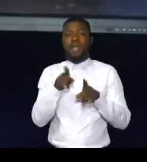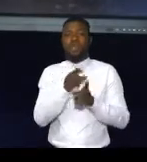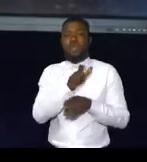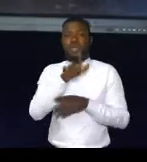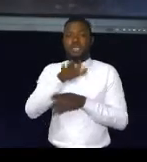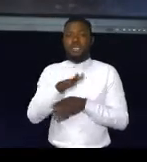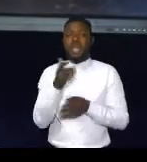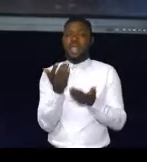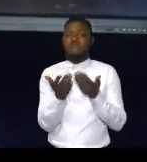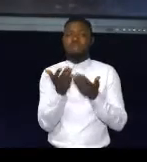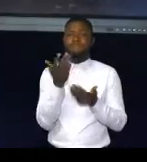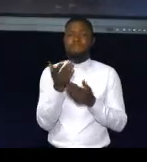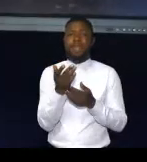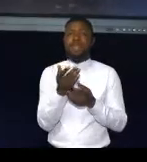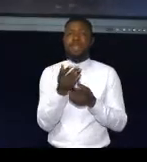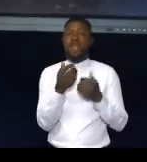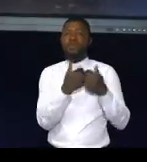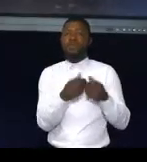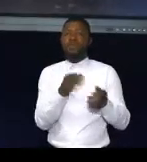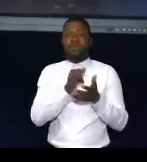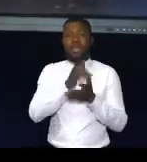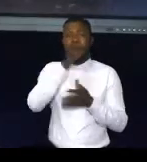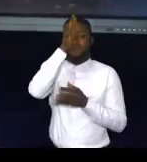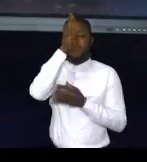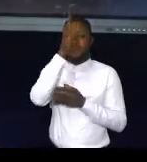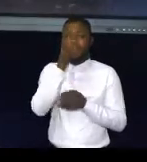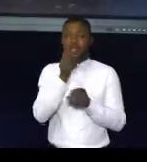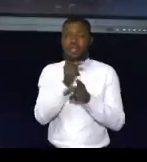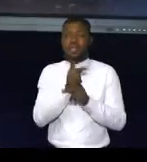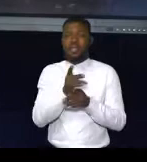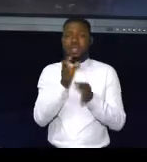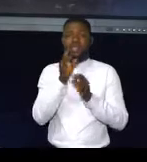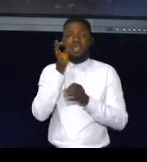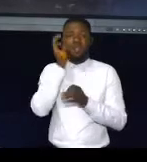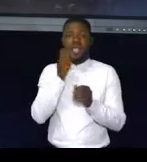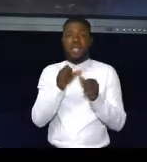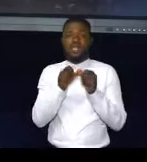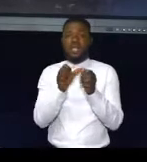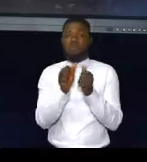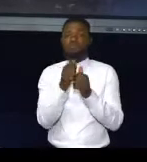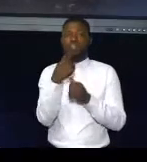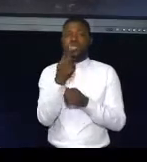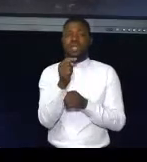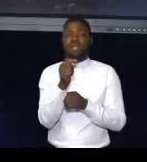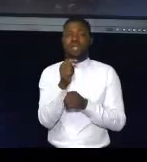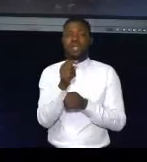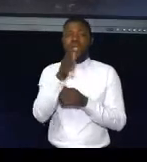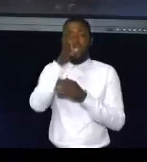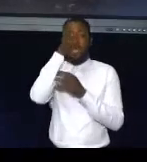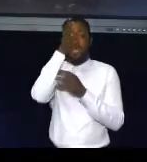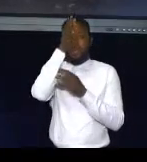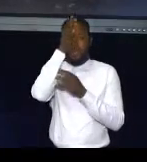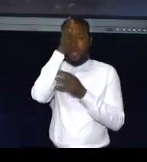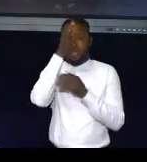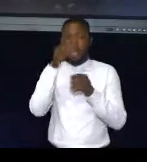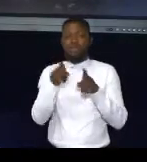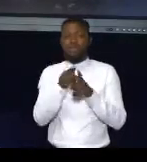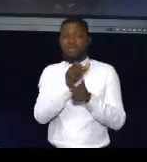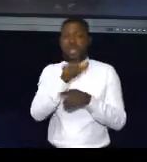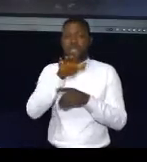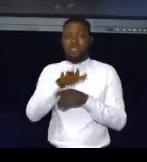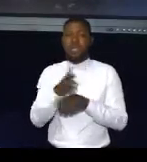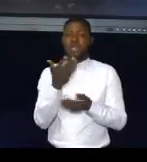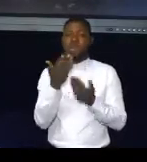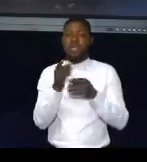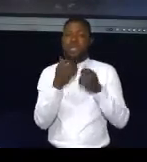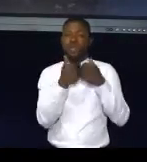such a child may lose that fatherly care. If he stays with the father, such a